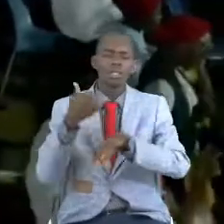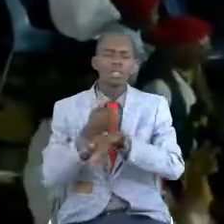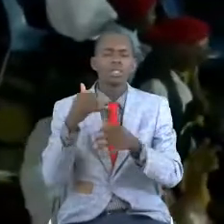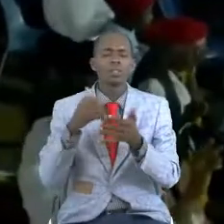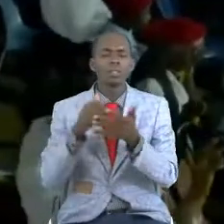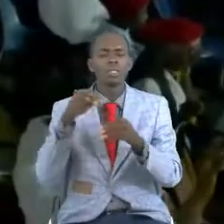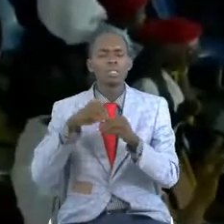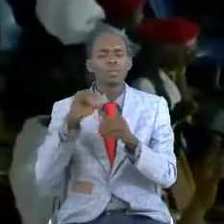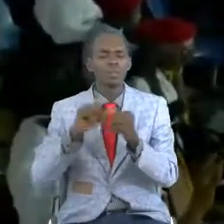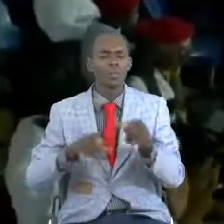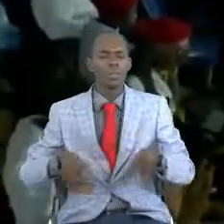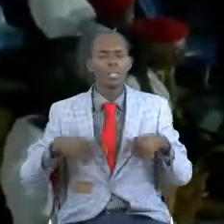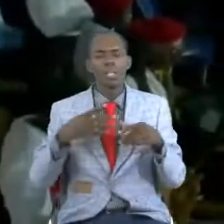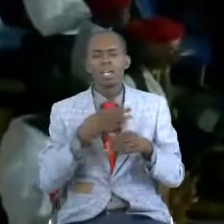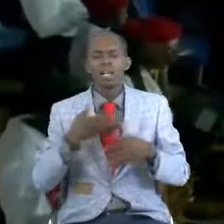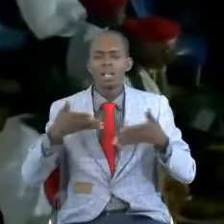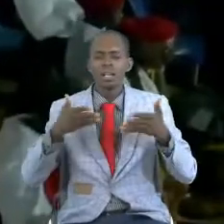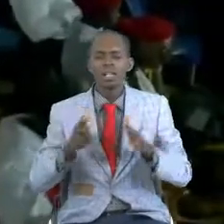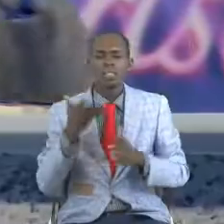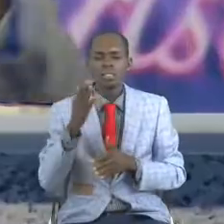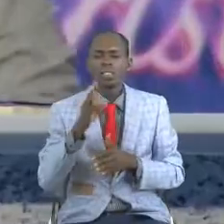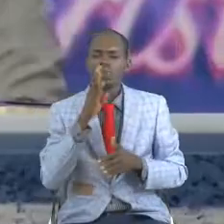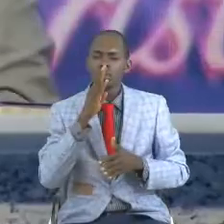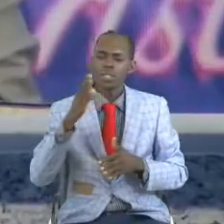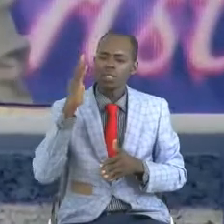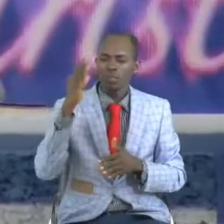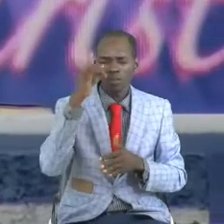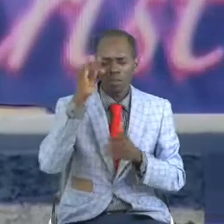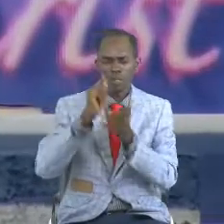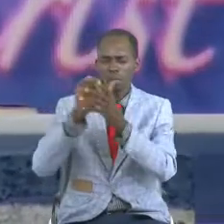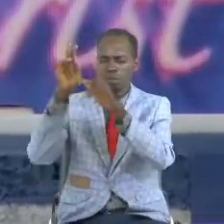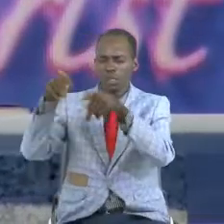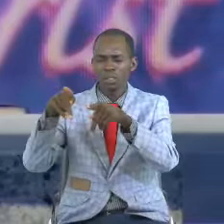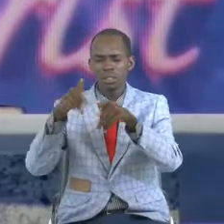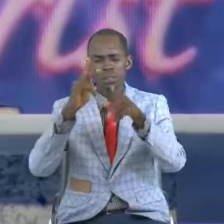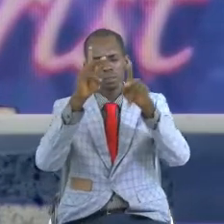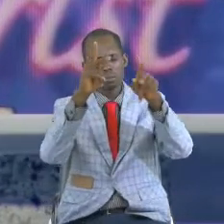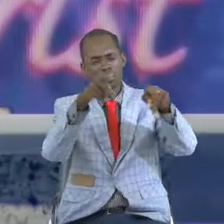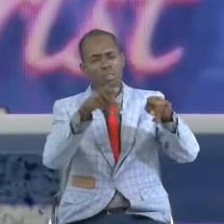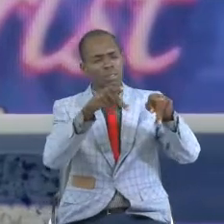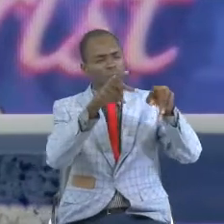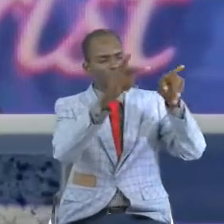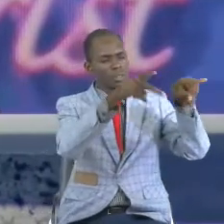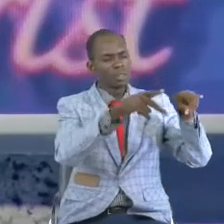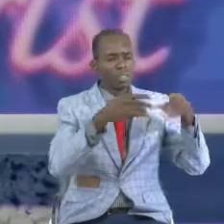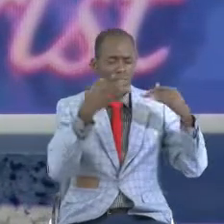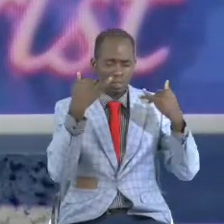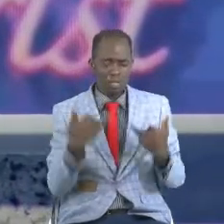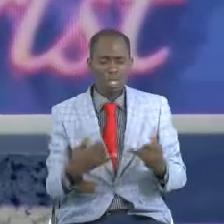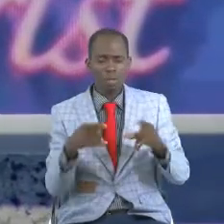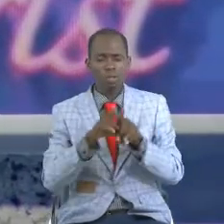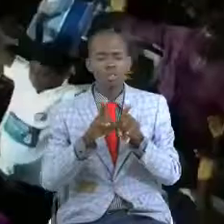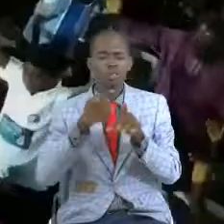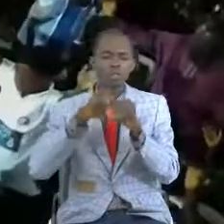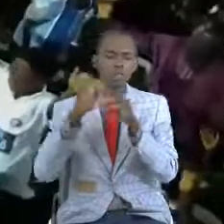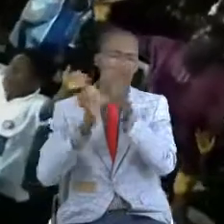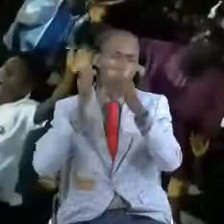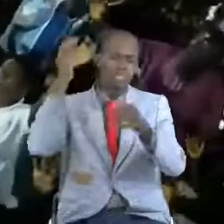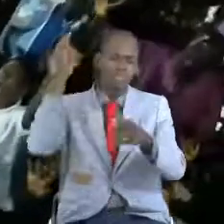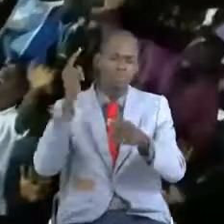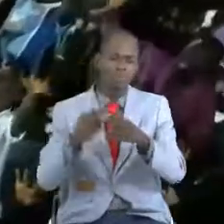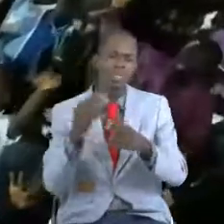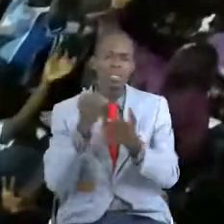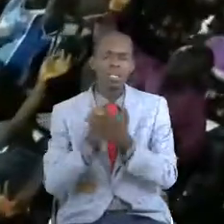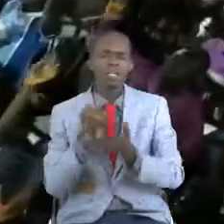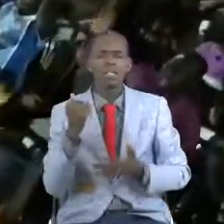be testimony for that person, for that person, for that person, even now, in Jesus'